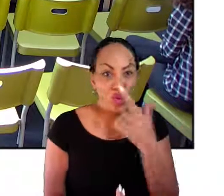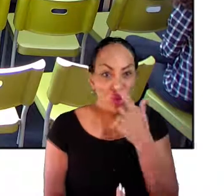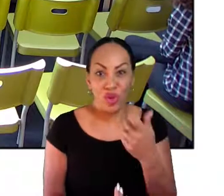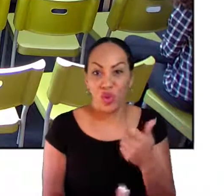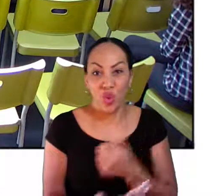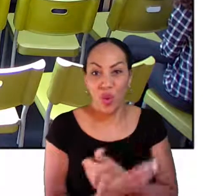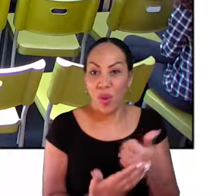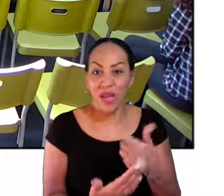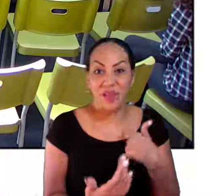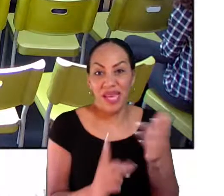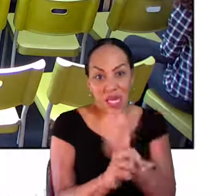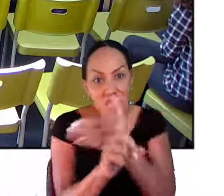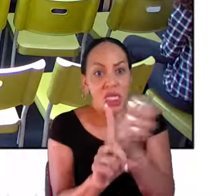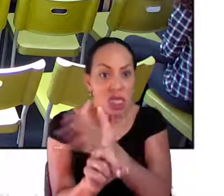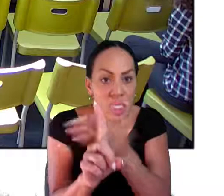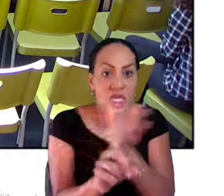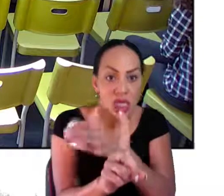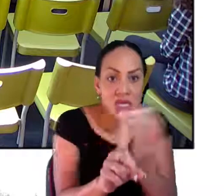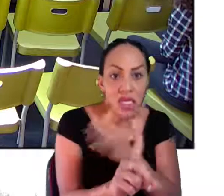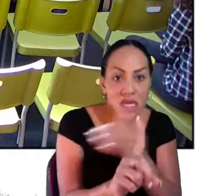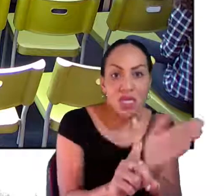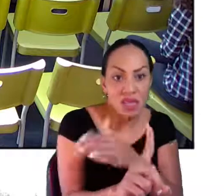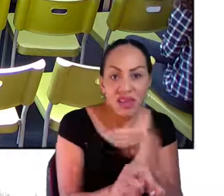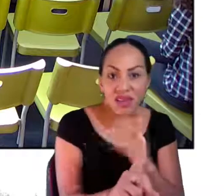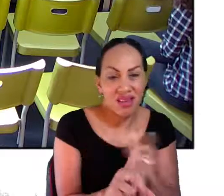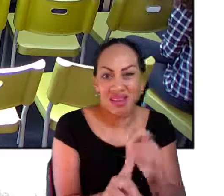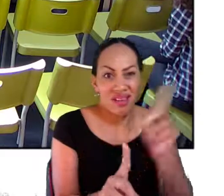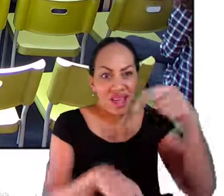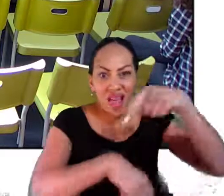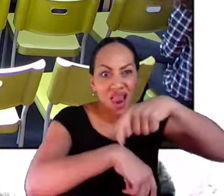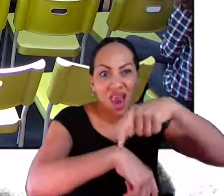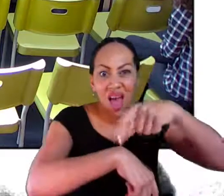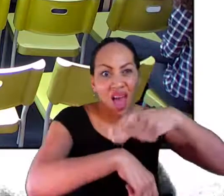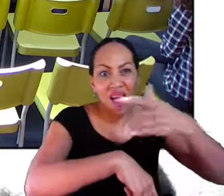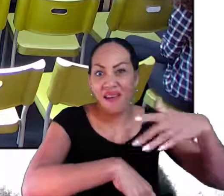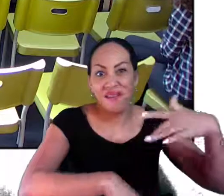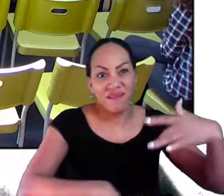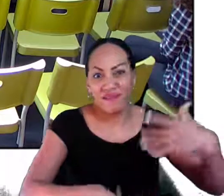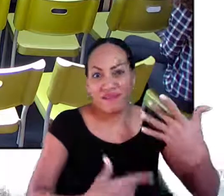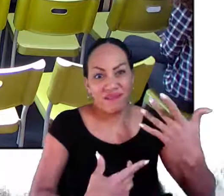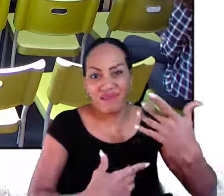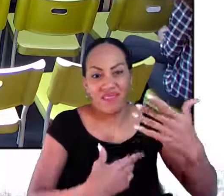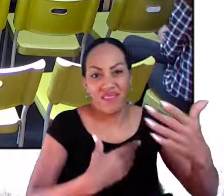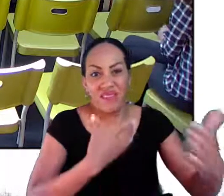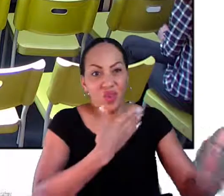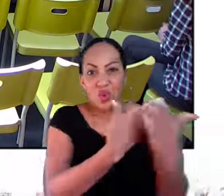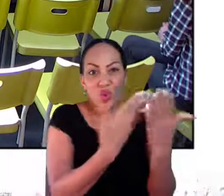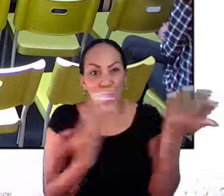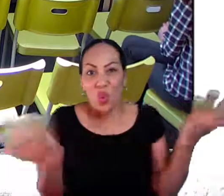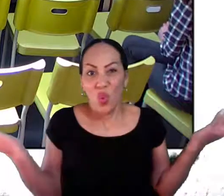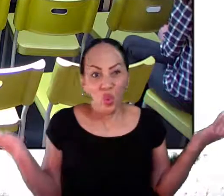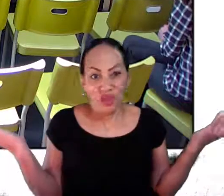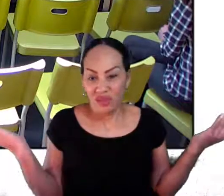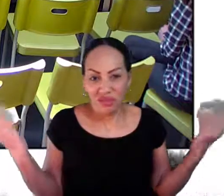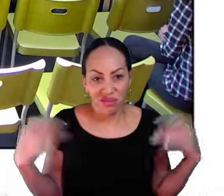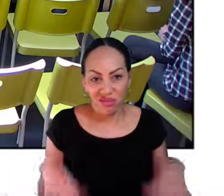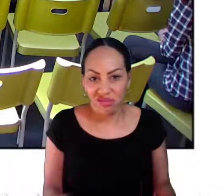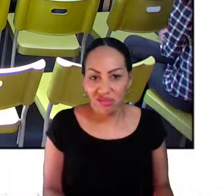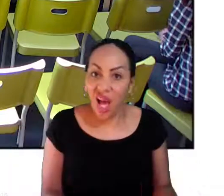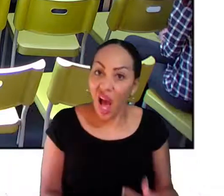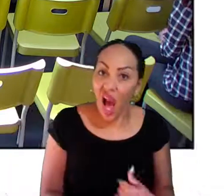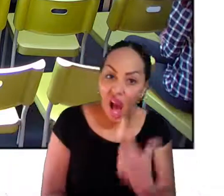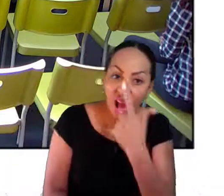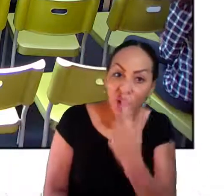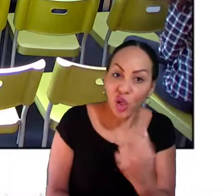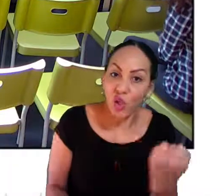and we need to, you know, I mean, I'm really happy to do that personally, but, you know, it felt like that was a